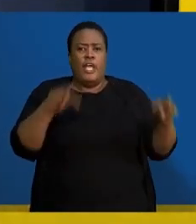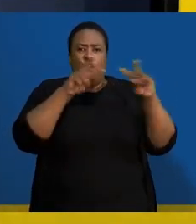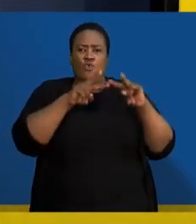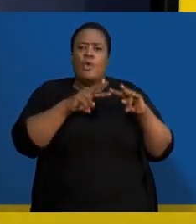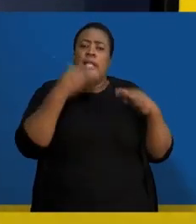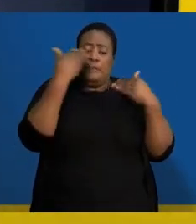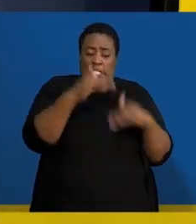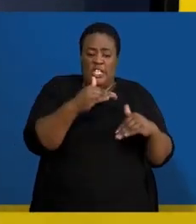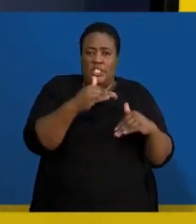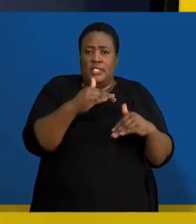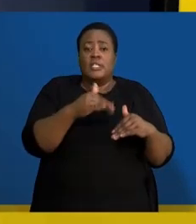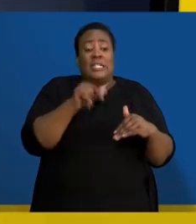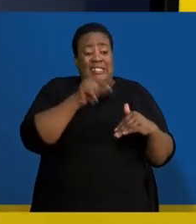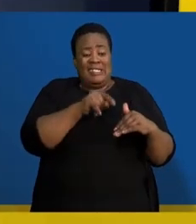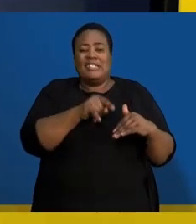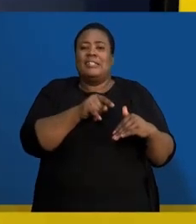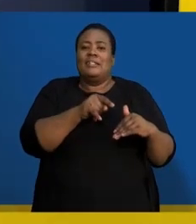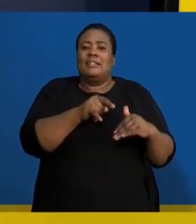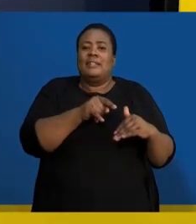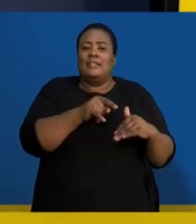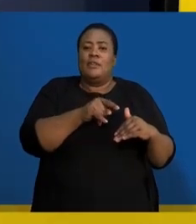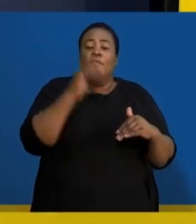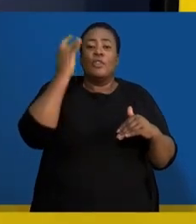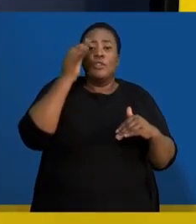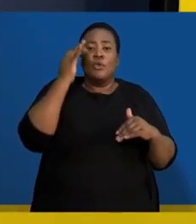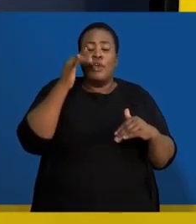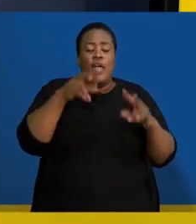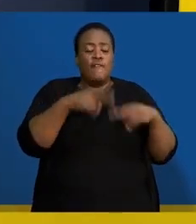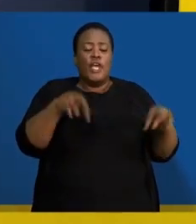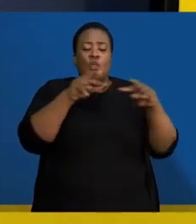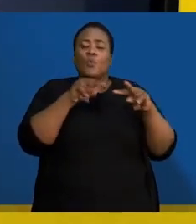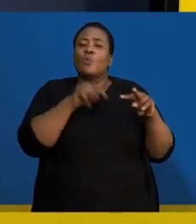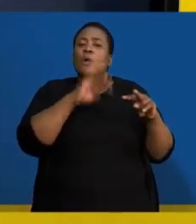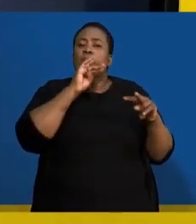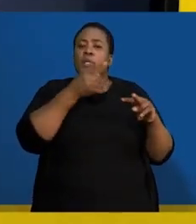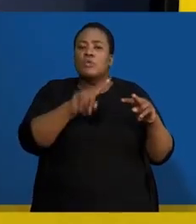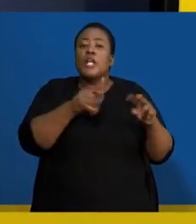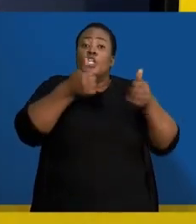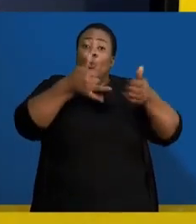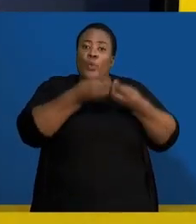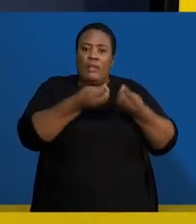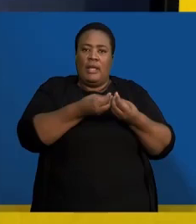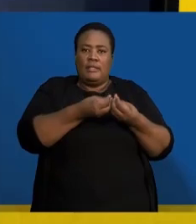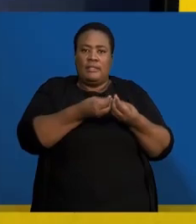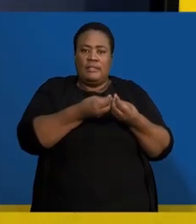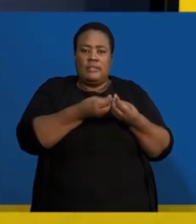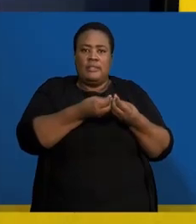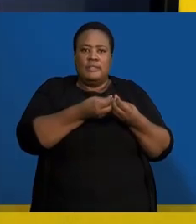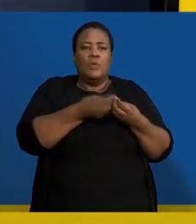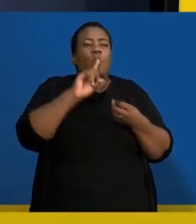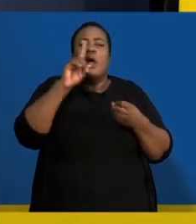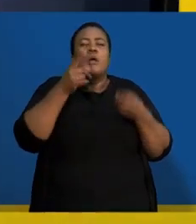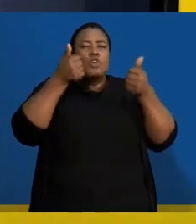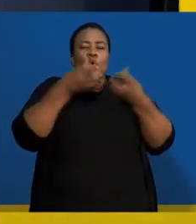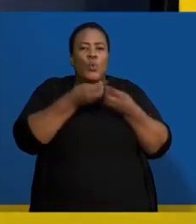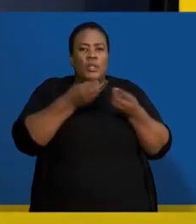limitations of the source. Now, the value of the source refers to the good things about the source. So what are the good things